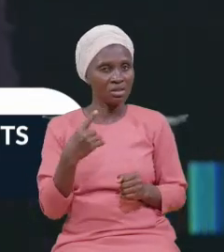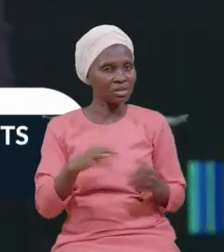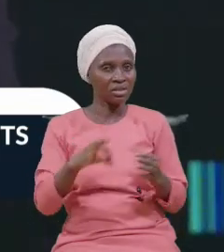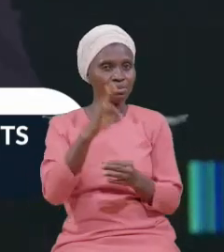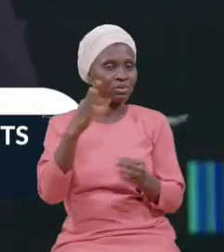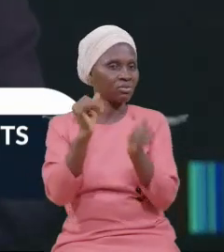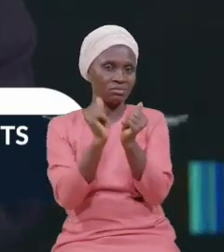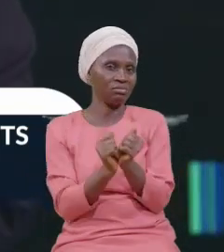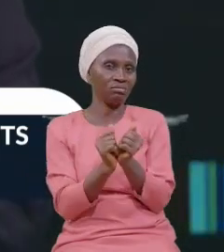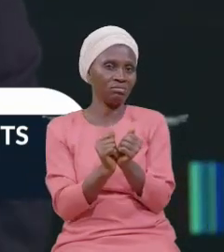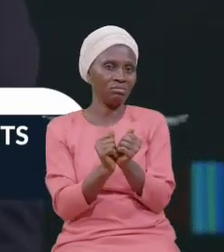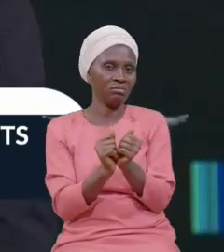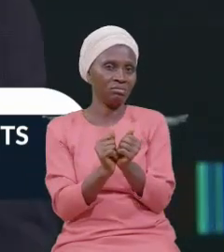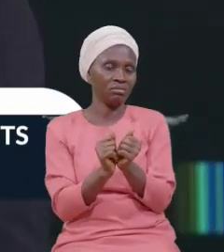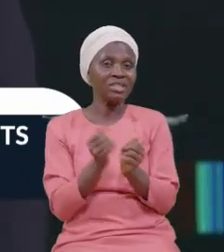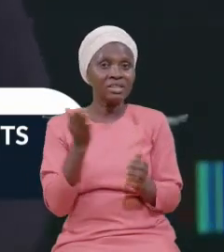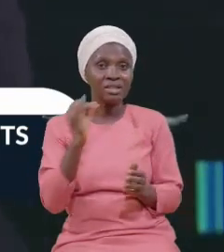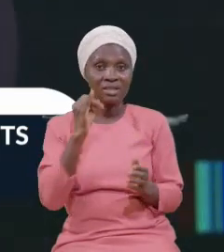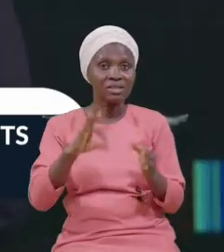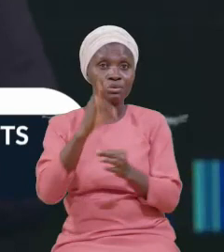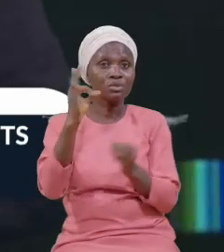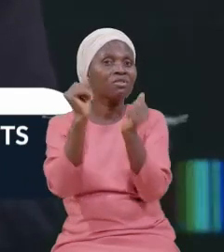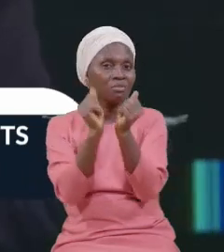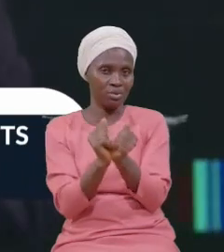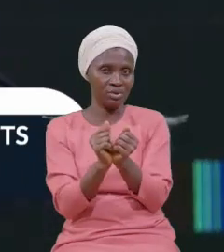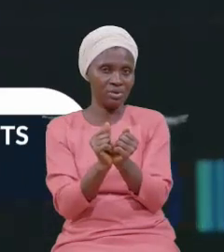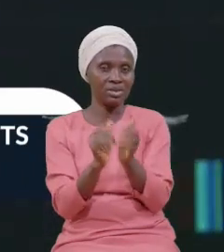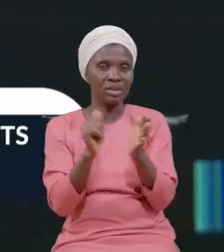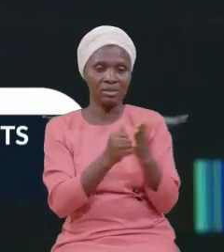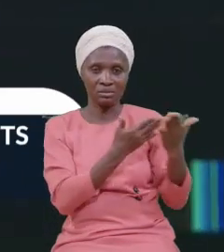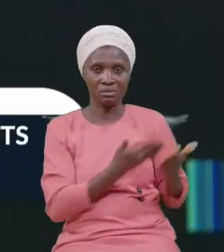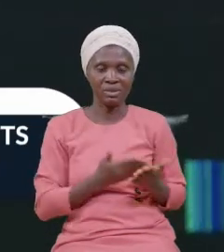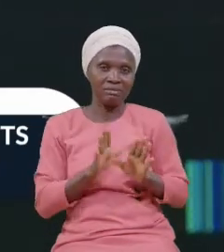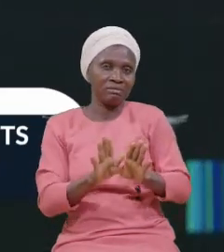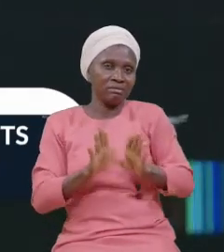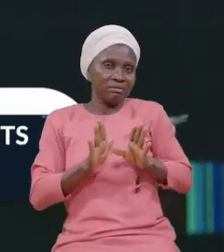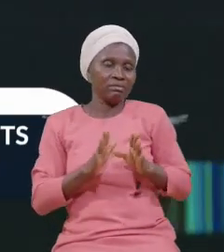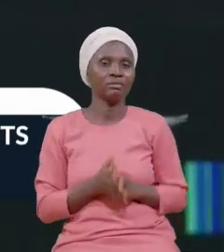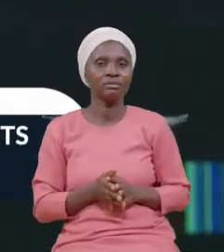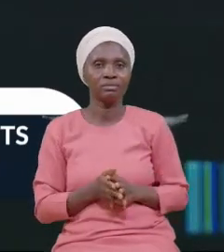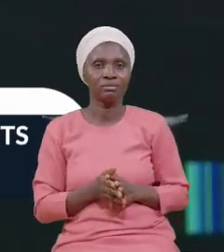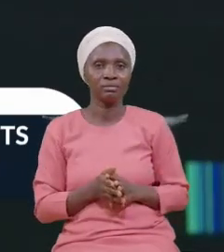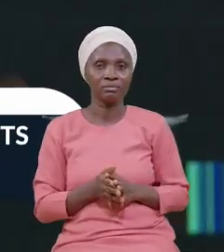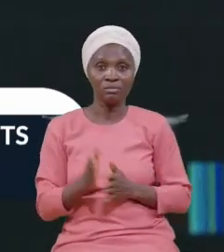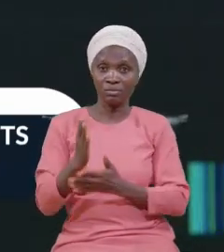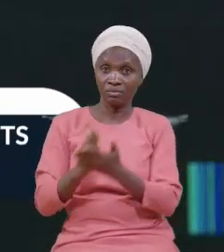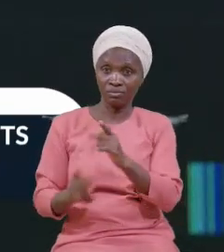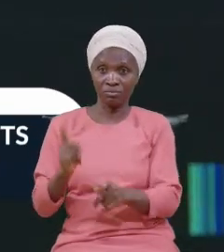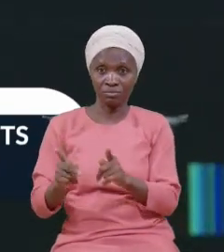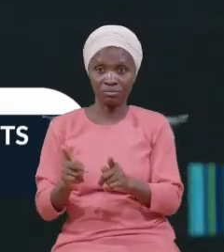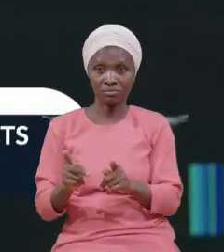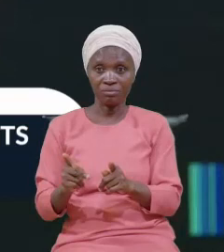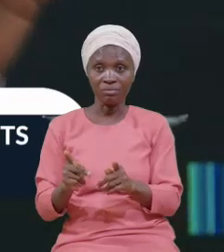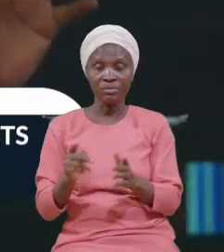of bondage again to fear. There are people, the people that work,